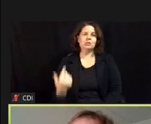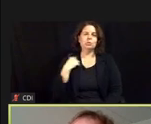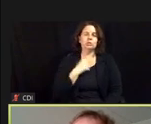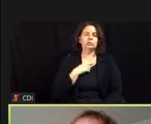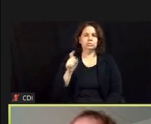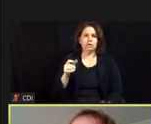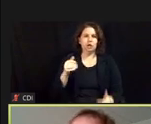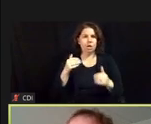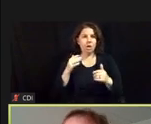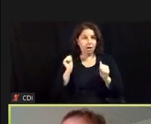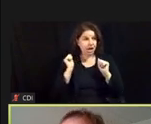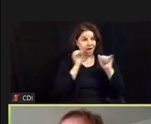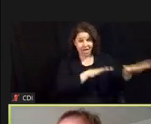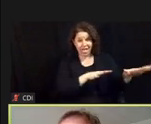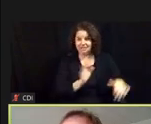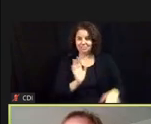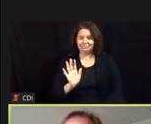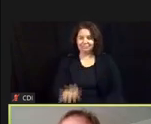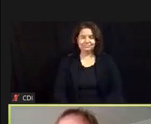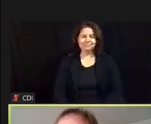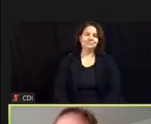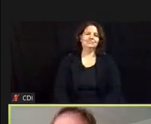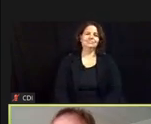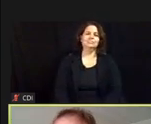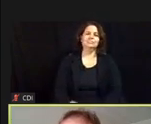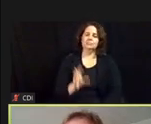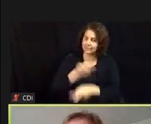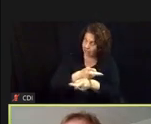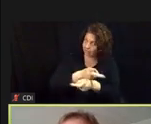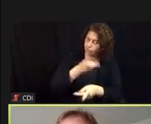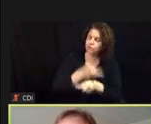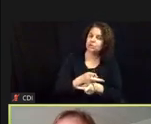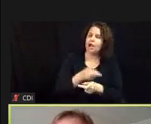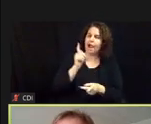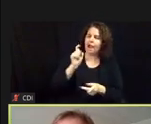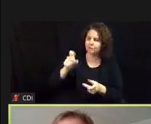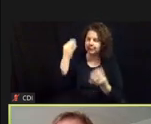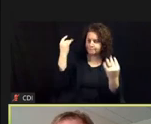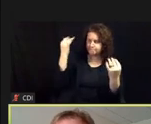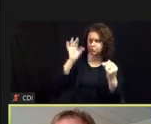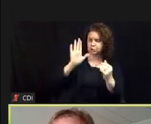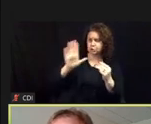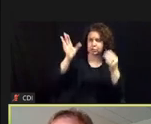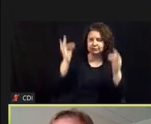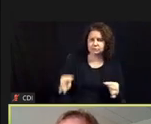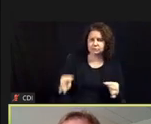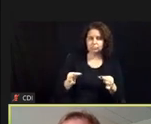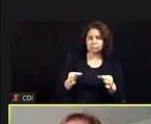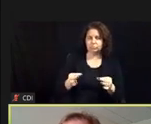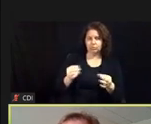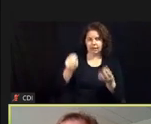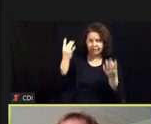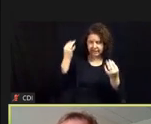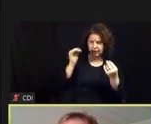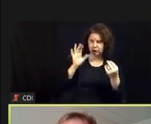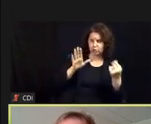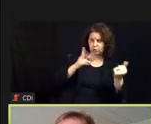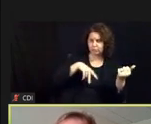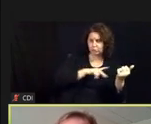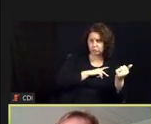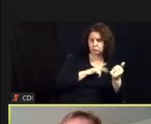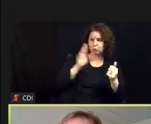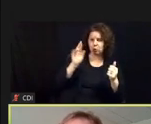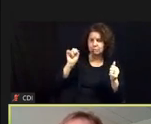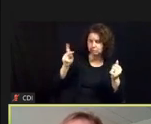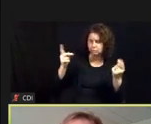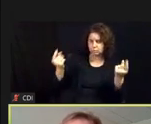make more informed decisions, and understanding our own personal risk is important. I'm not going to go through all of these for this in the interest of